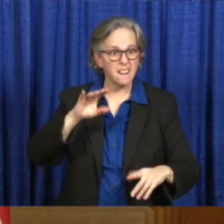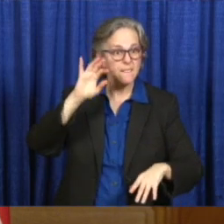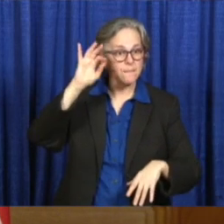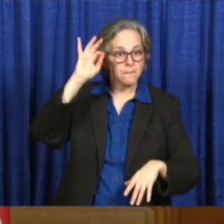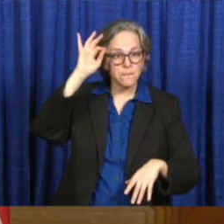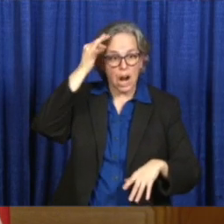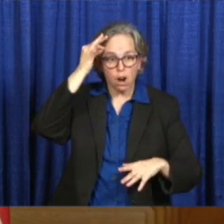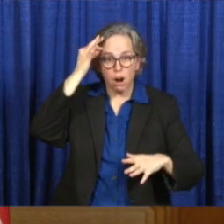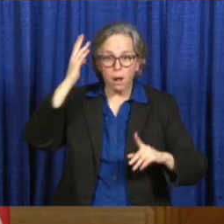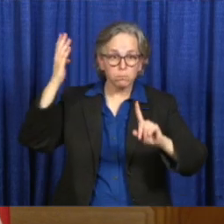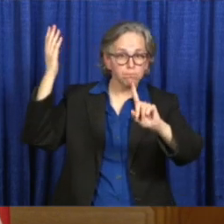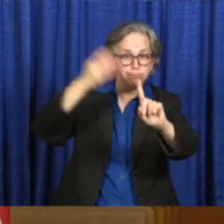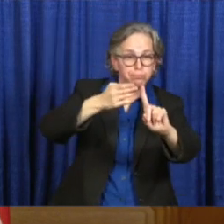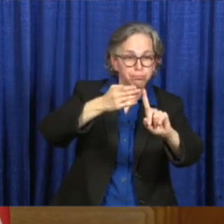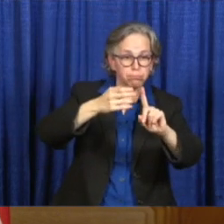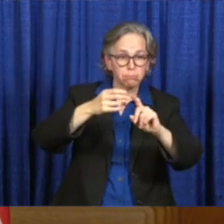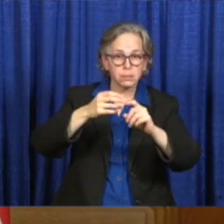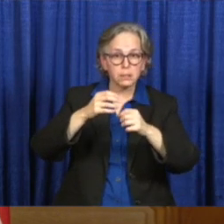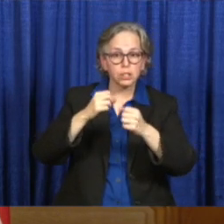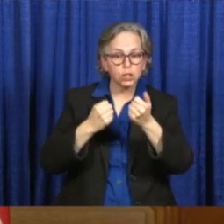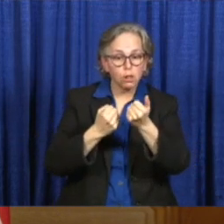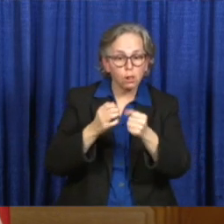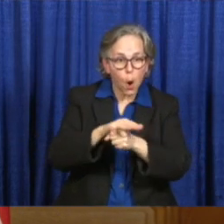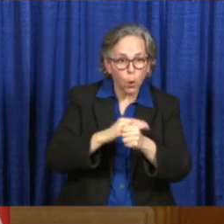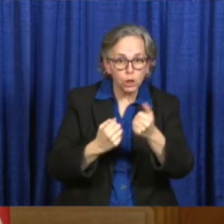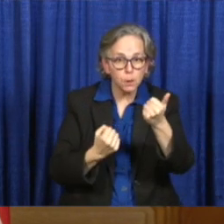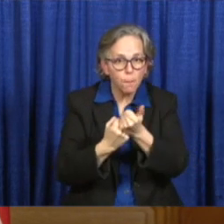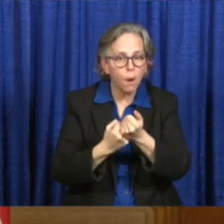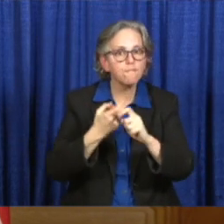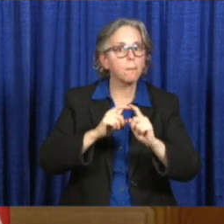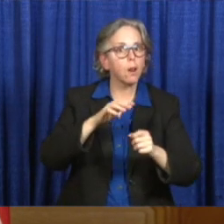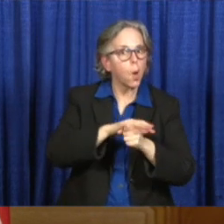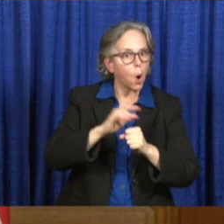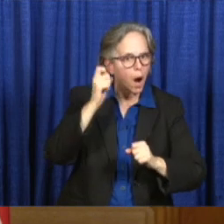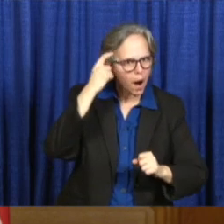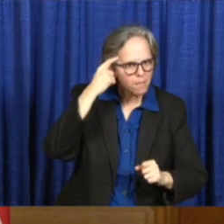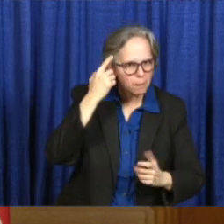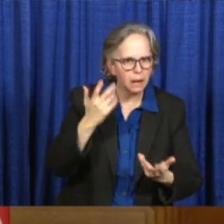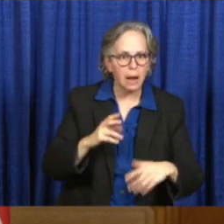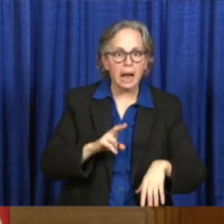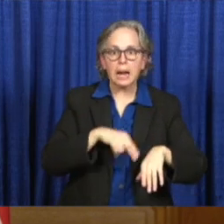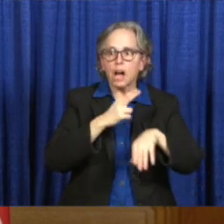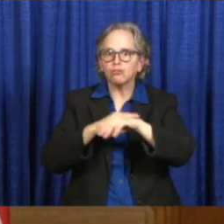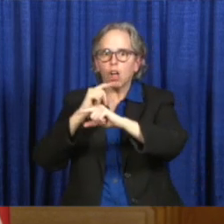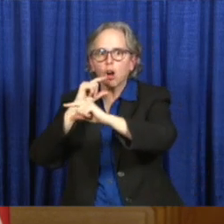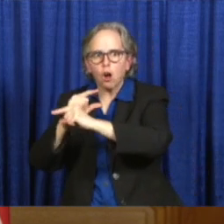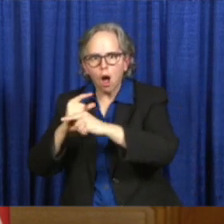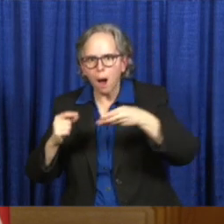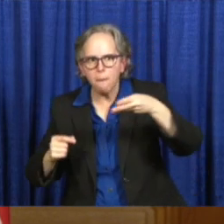from the Ohio National Guard, as well as support from the Army Corps of Engineers.